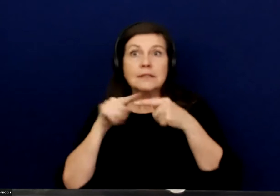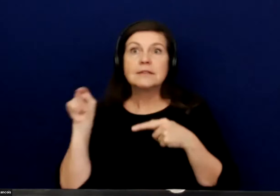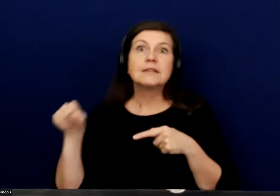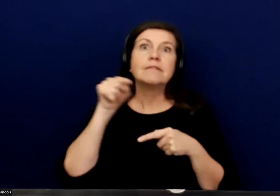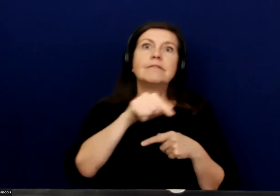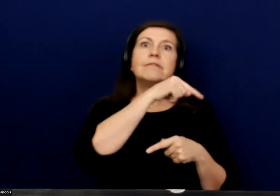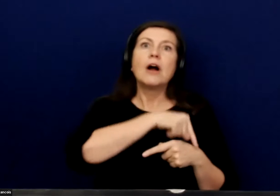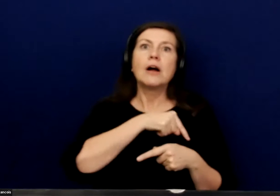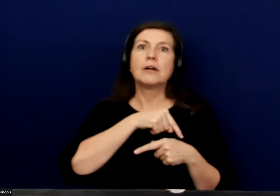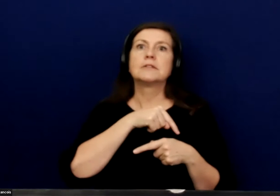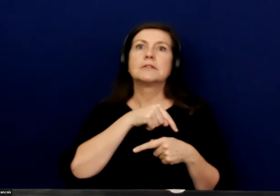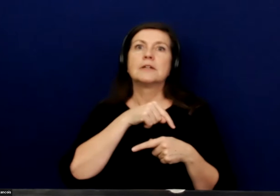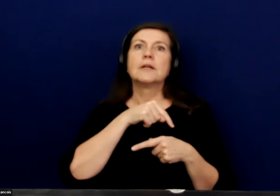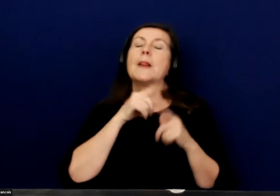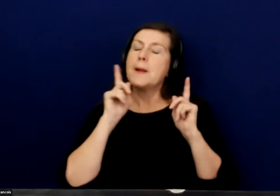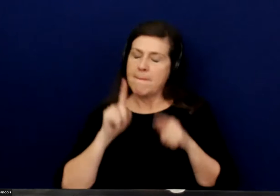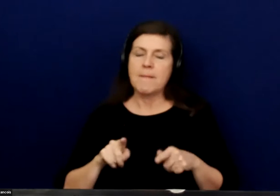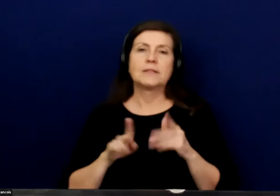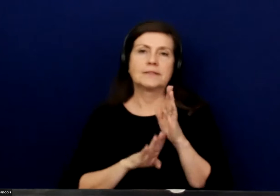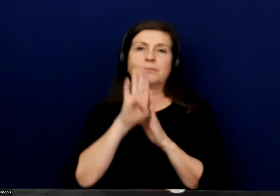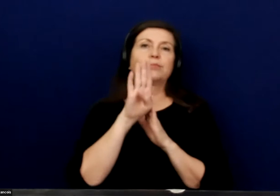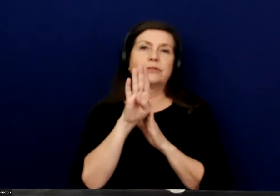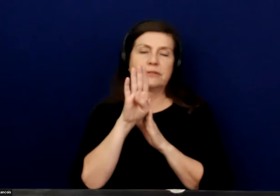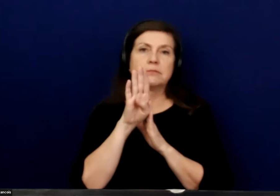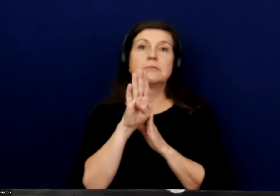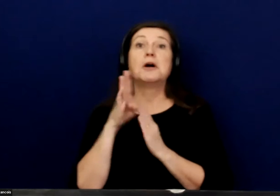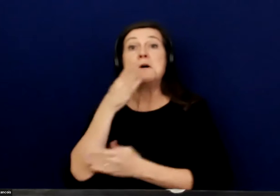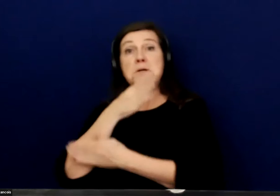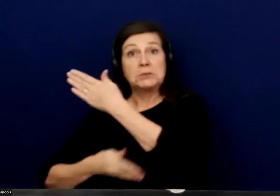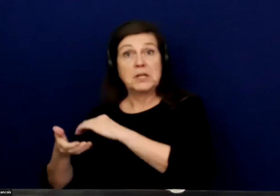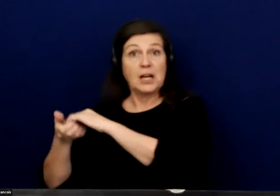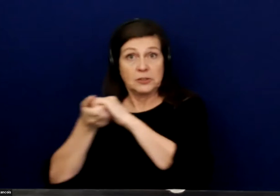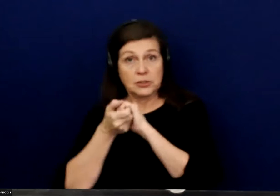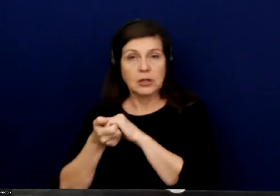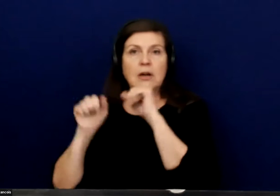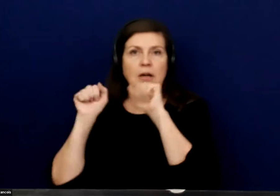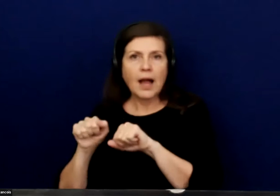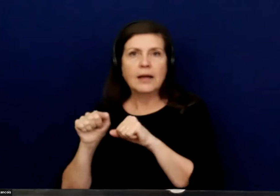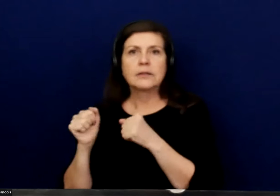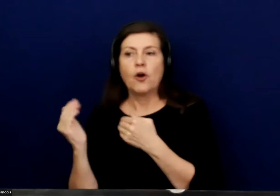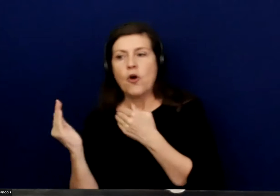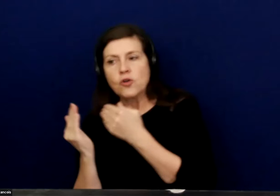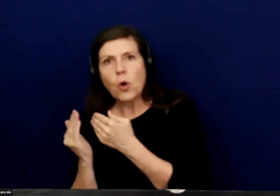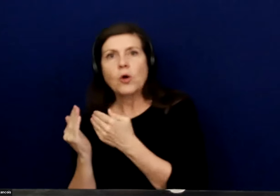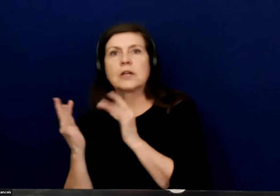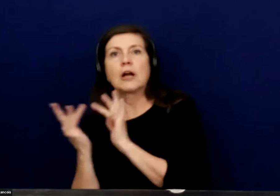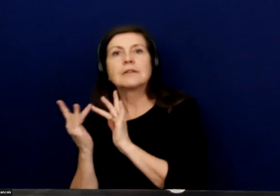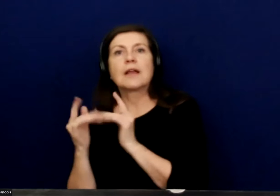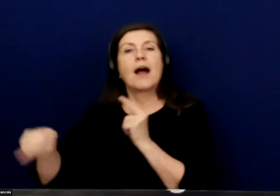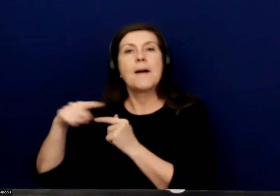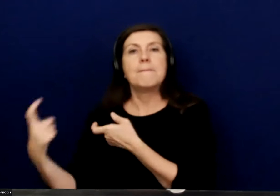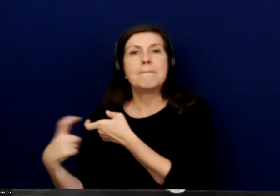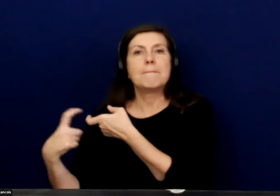to improve. So the disabled persons organization could improve by having a little bit closer and better contact to their members, so